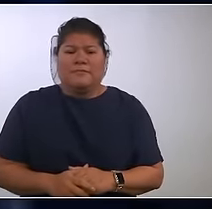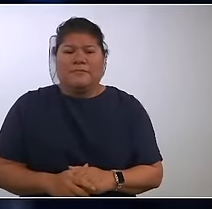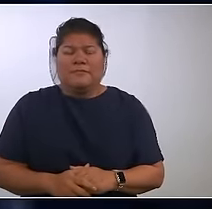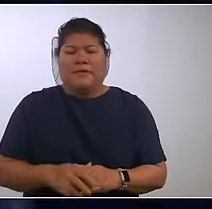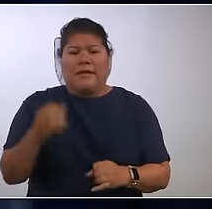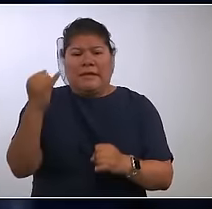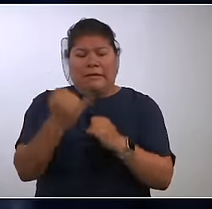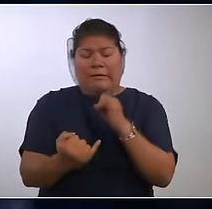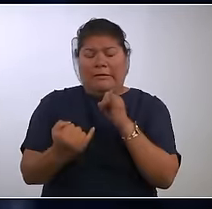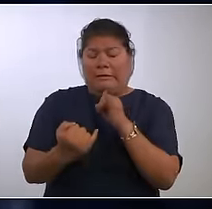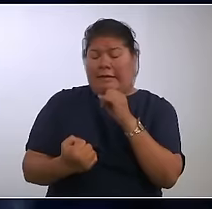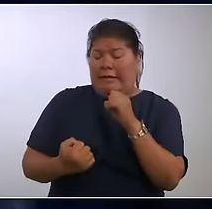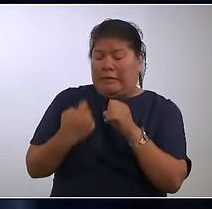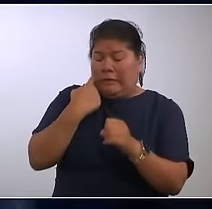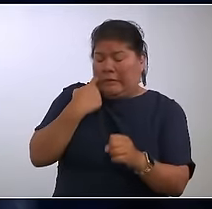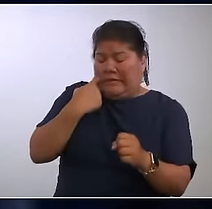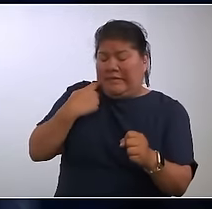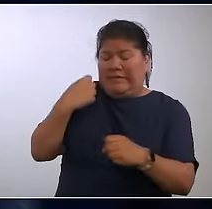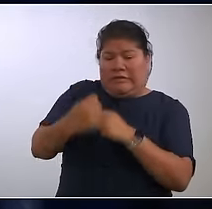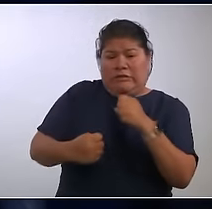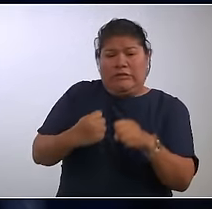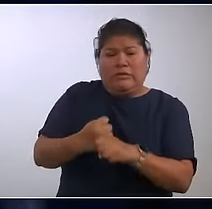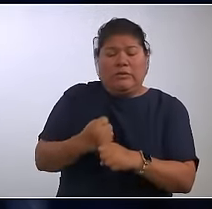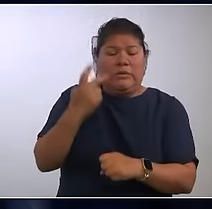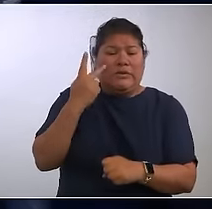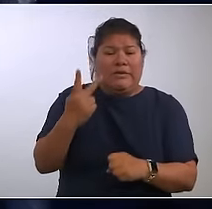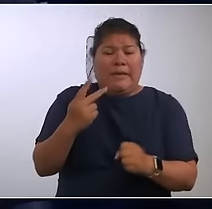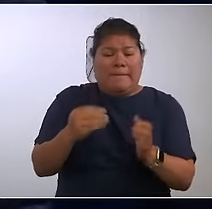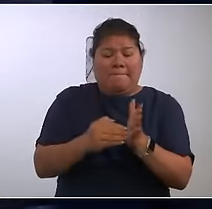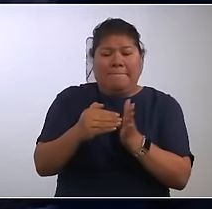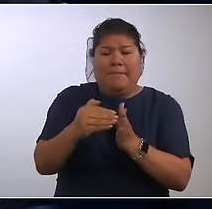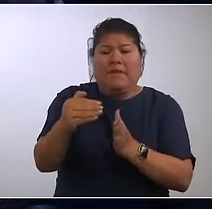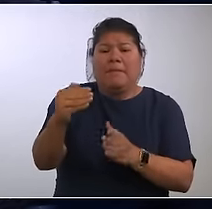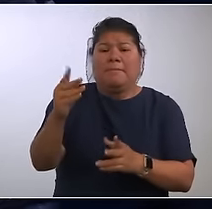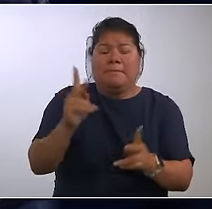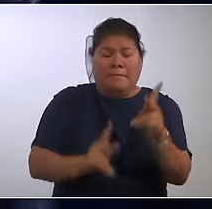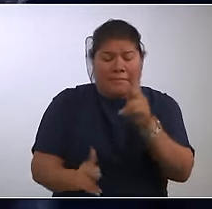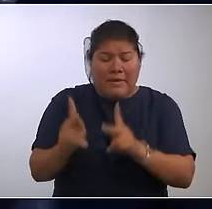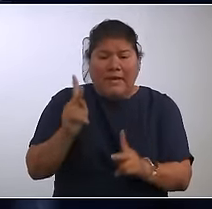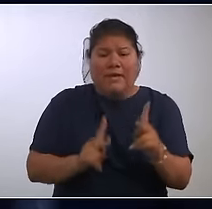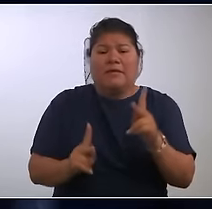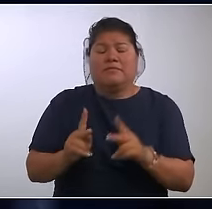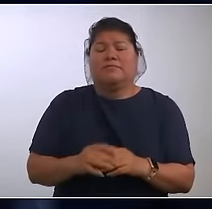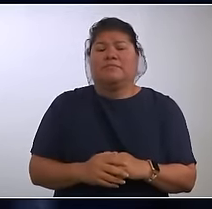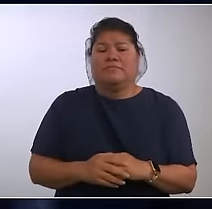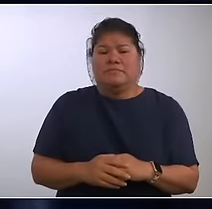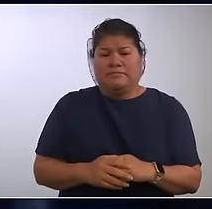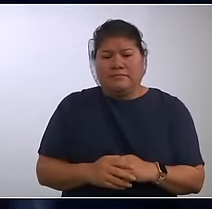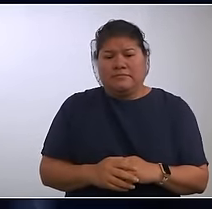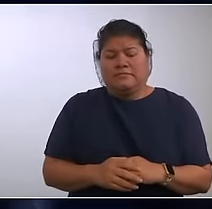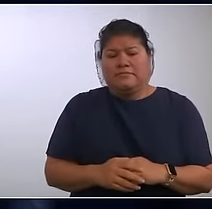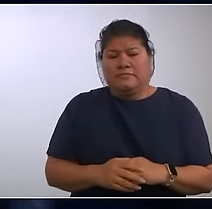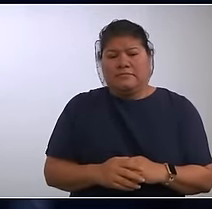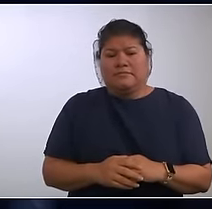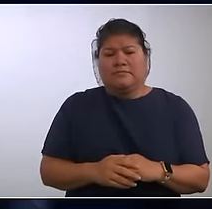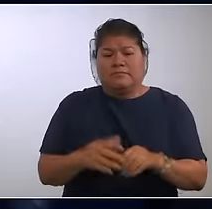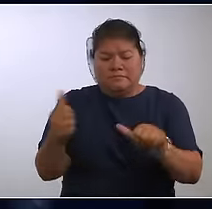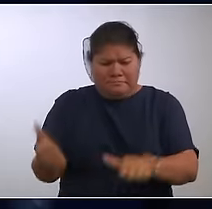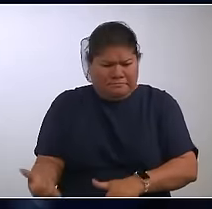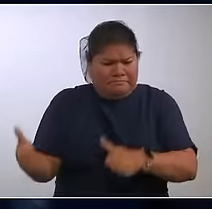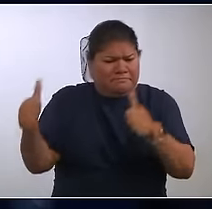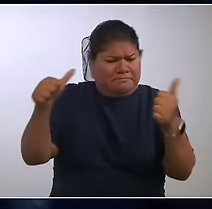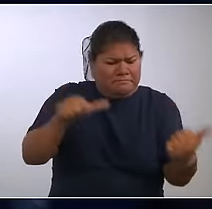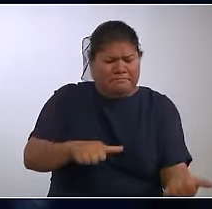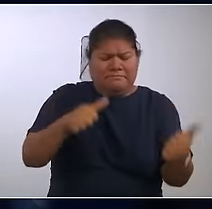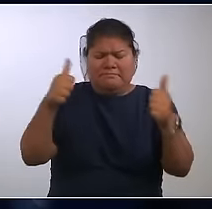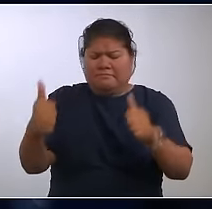los últimos años. In the last years. Hemos visto miles y miles de personas. We've seen thousands and thousands of people.